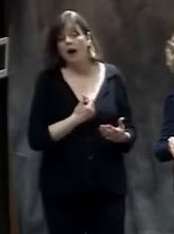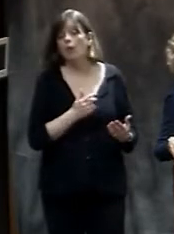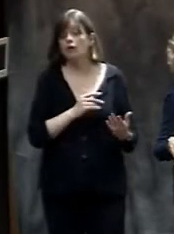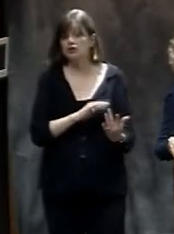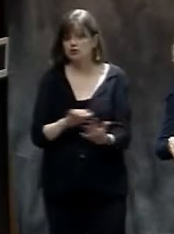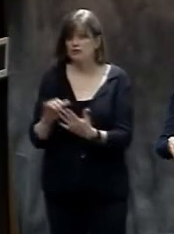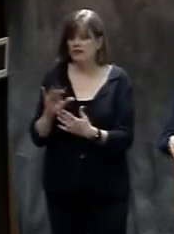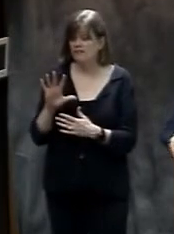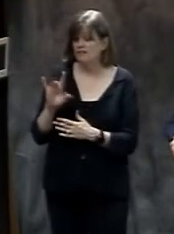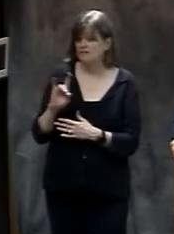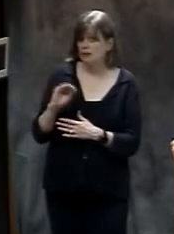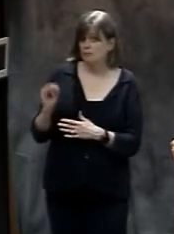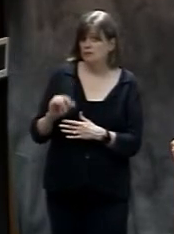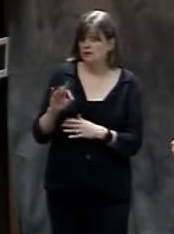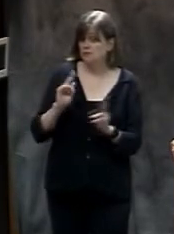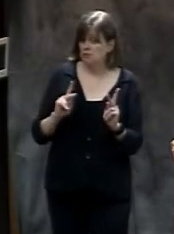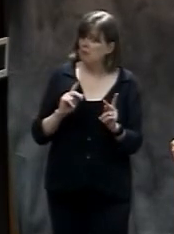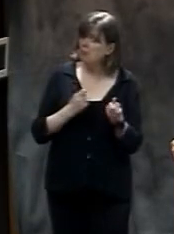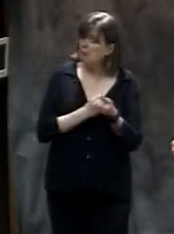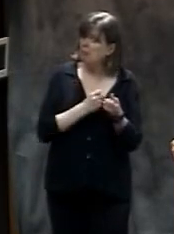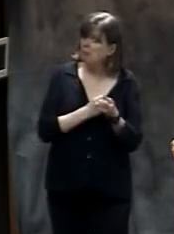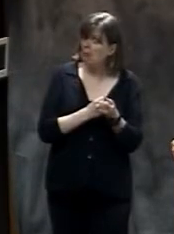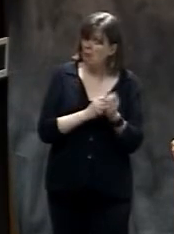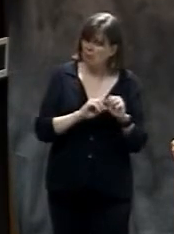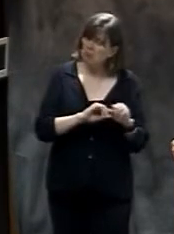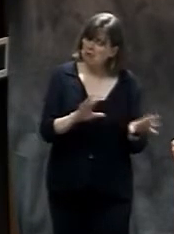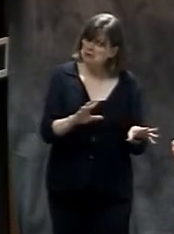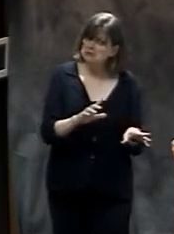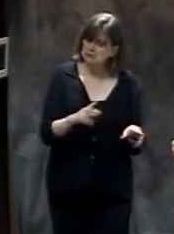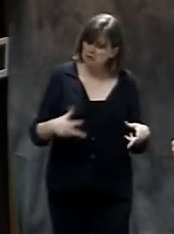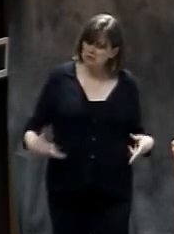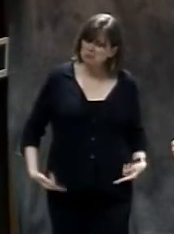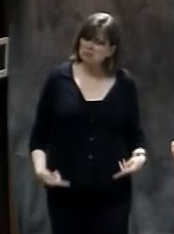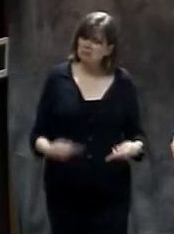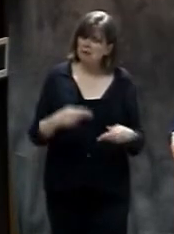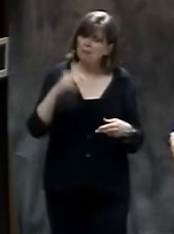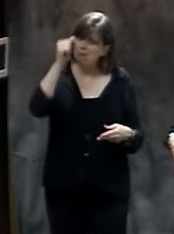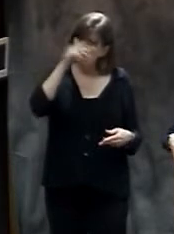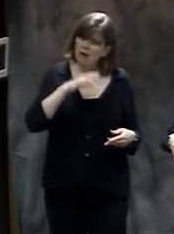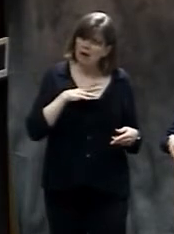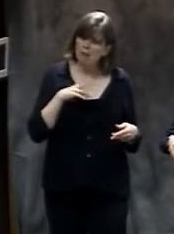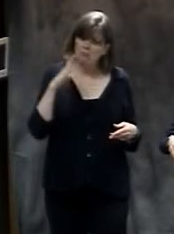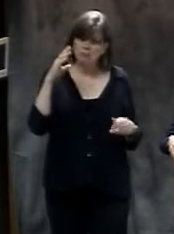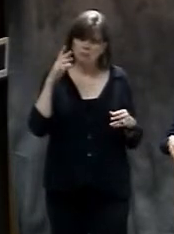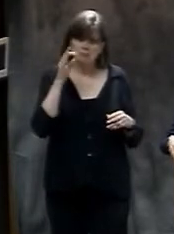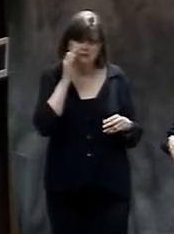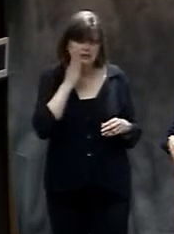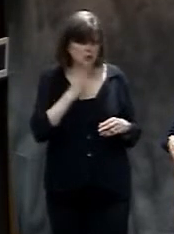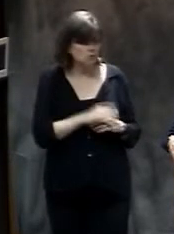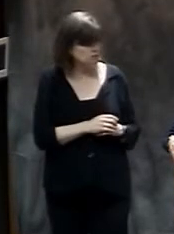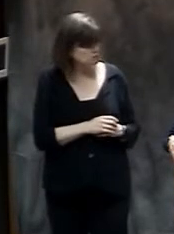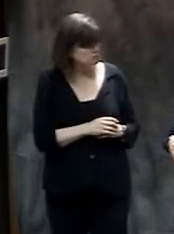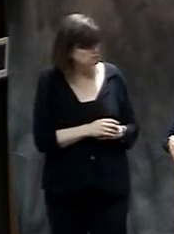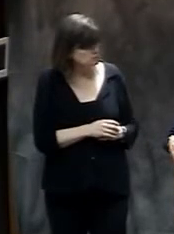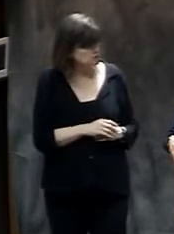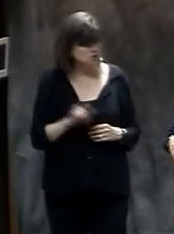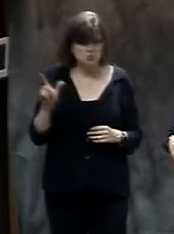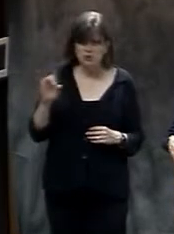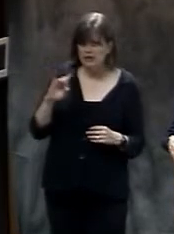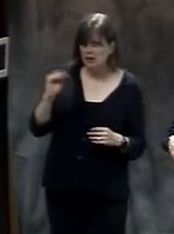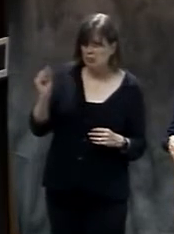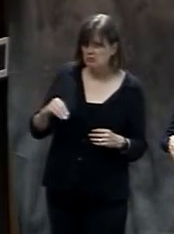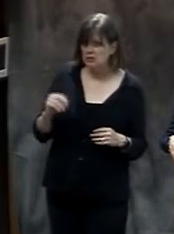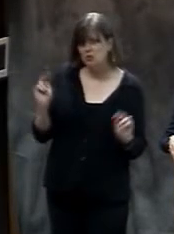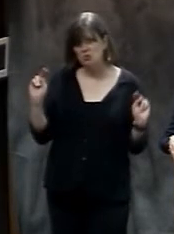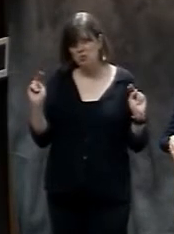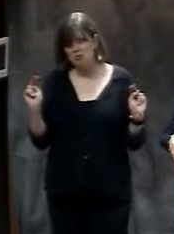of the population was supportive of the release of these mosquitoes. 28% of the population was neutral.